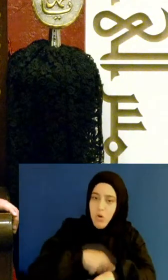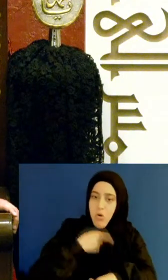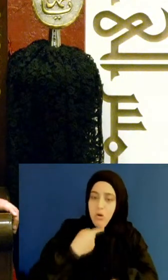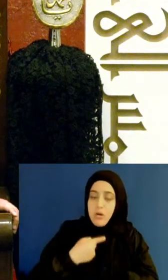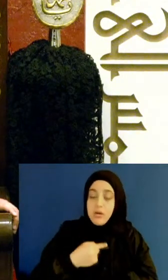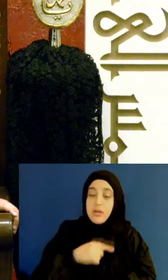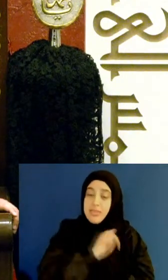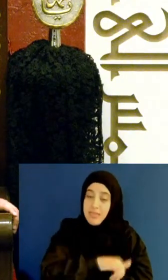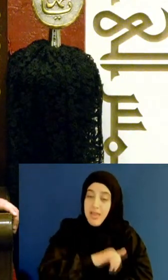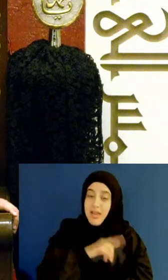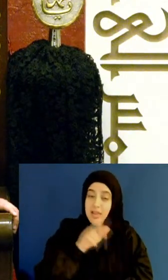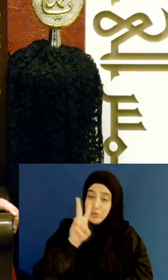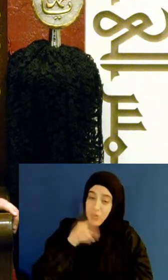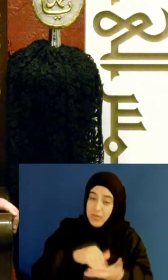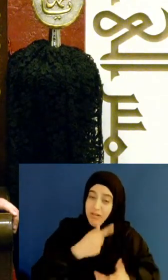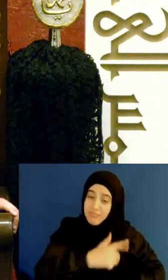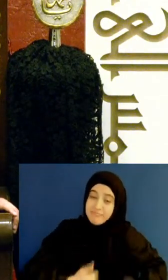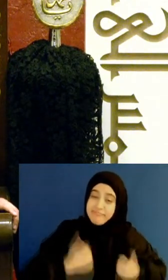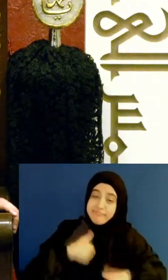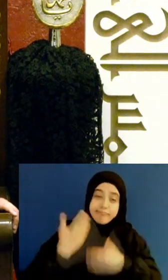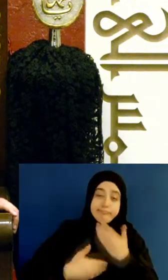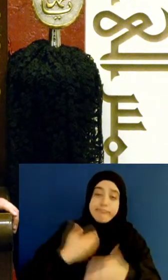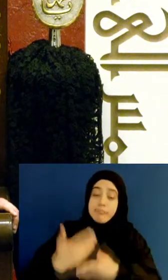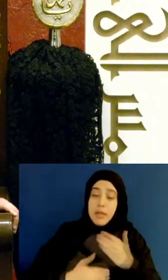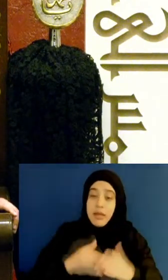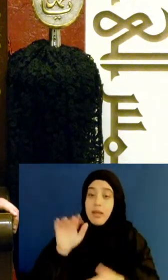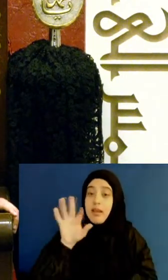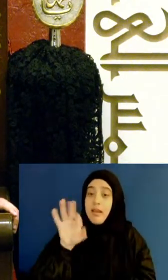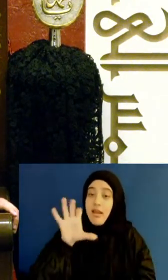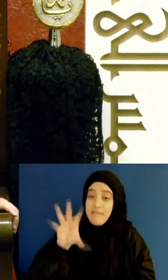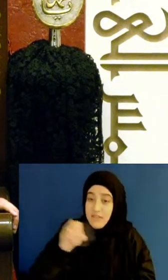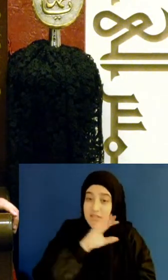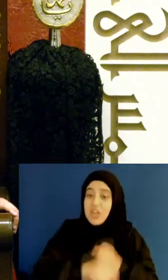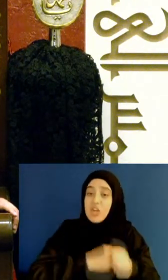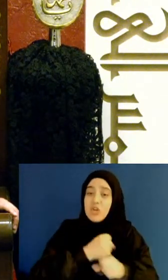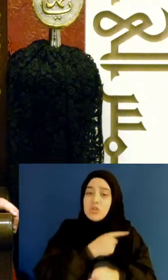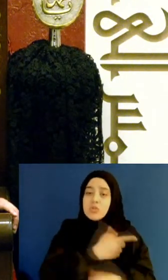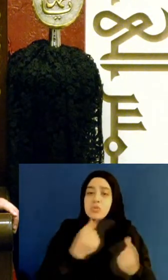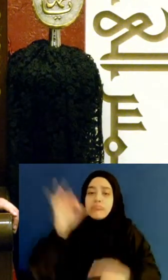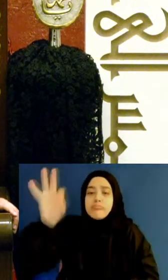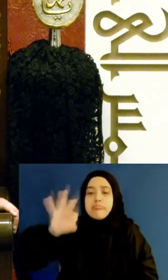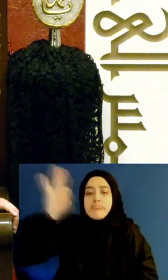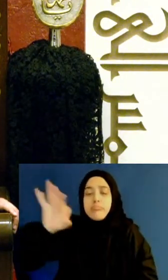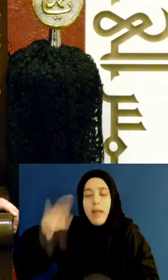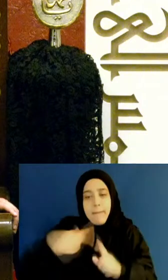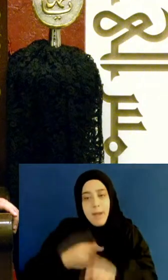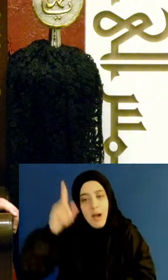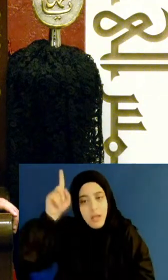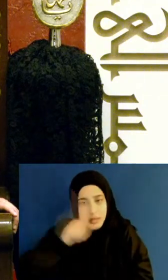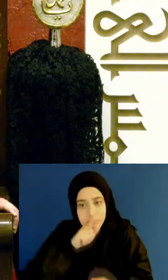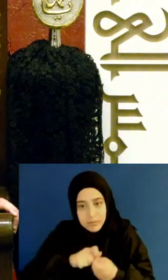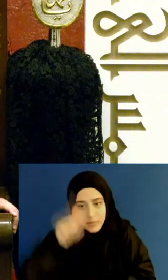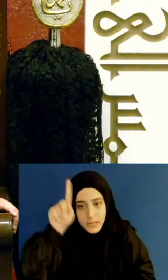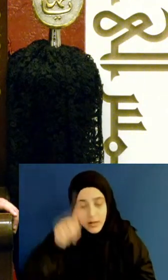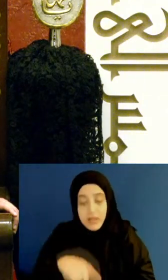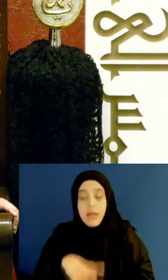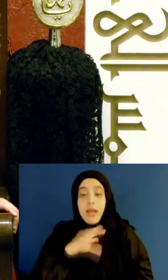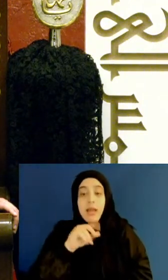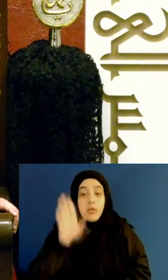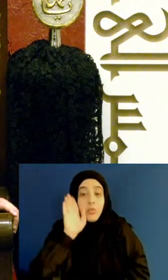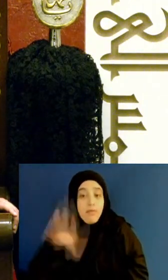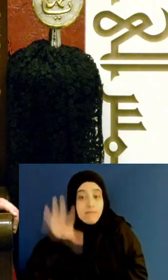of Allah Azza wa Jal. And you find that within the books of Ahlul Bayt or within the literature of Ahlul